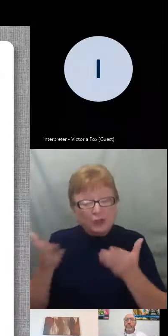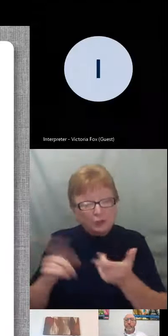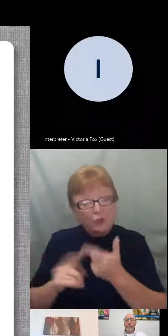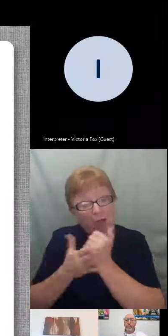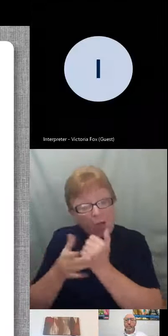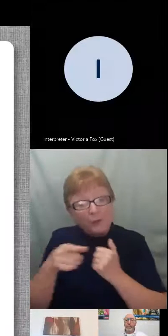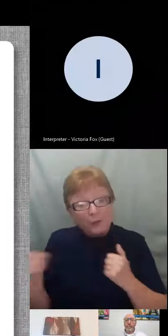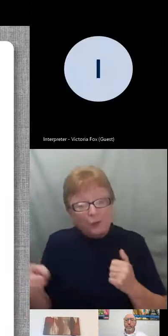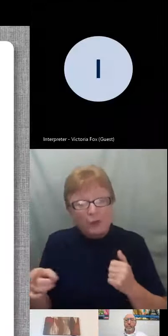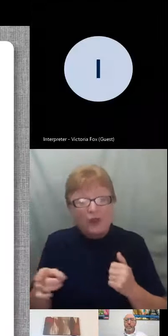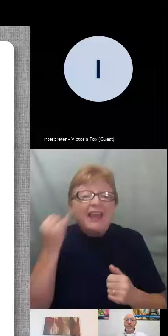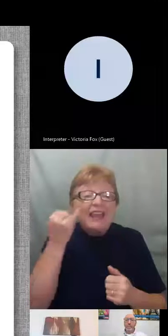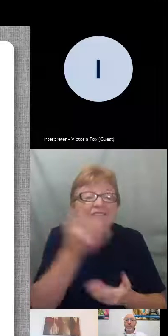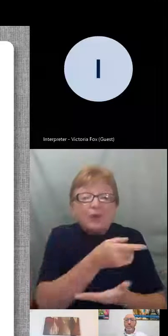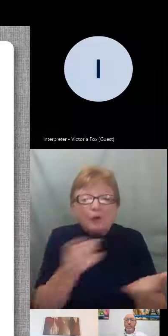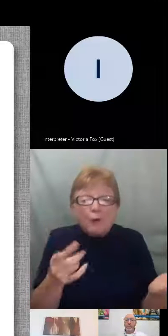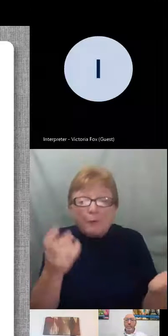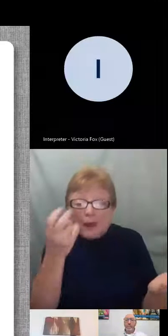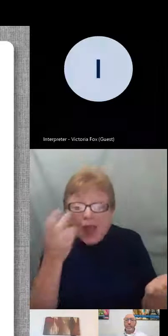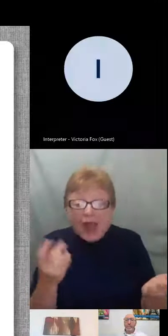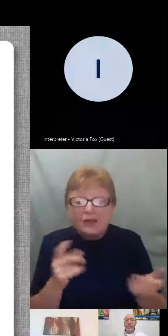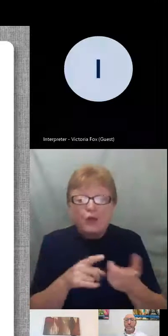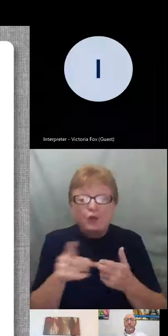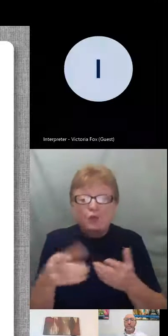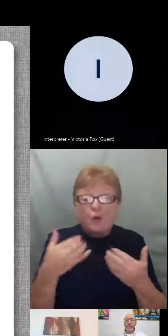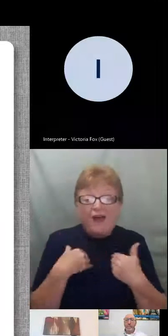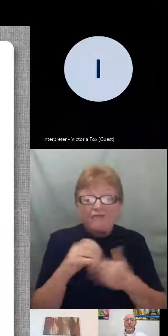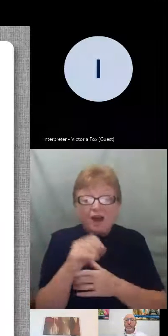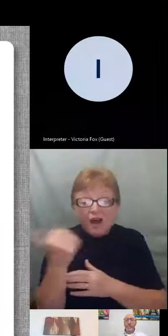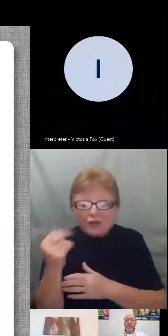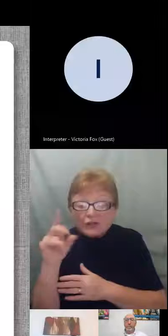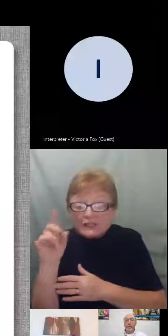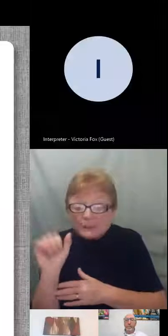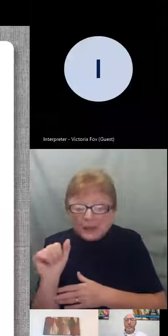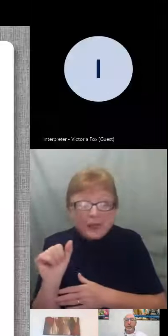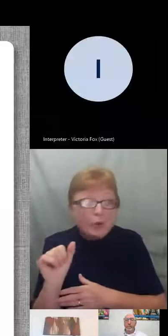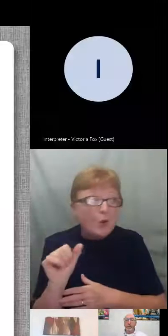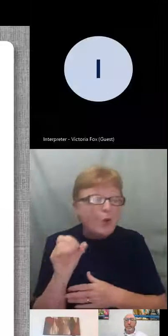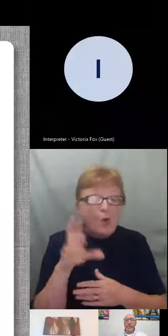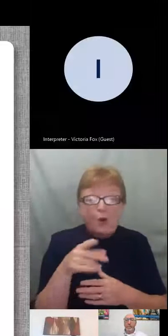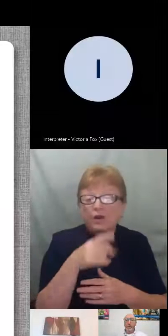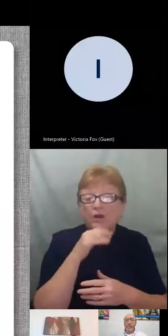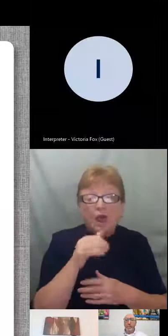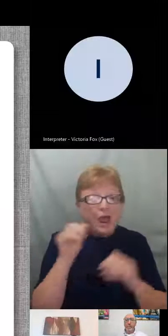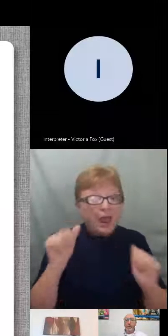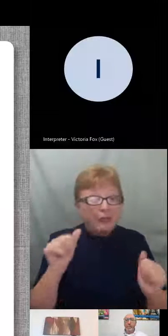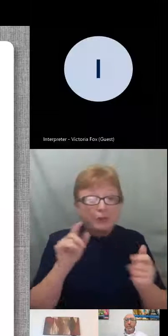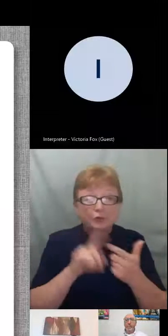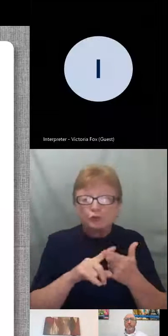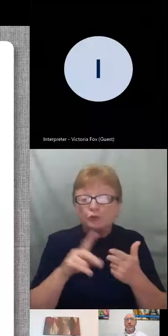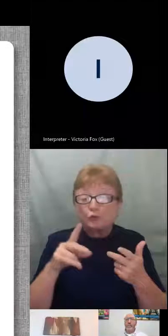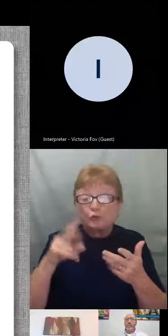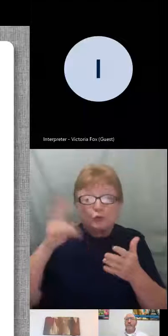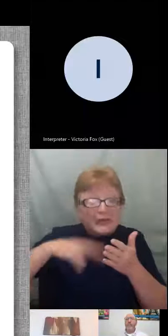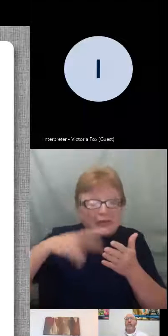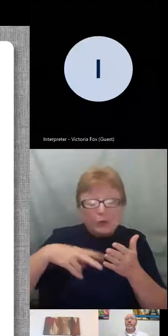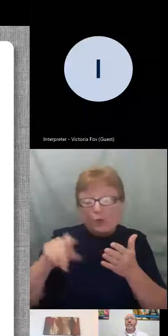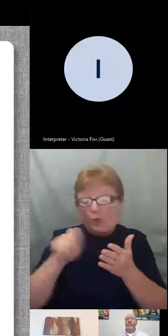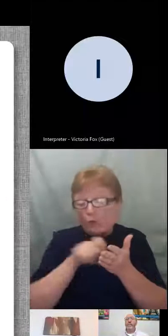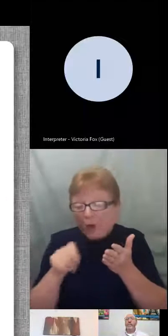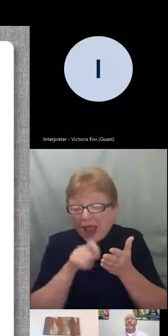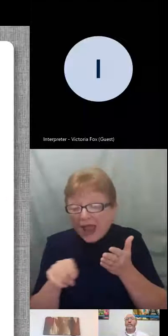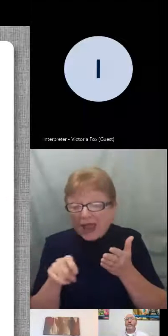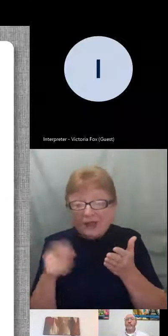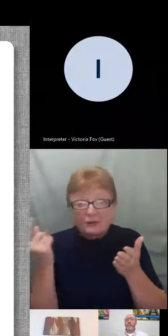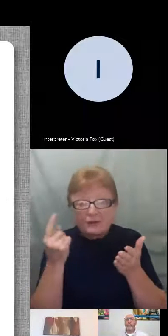you are blind, if you have a disability, or if you are unable to read or write,